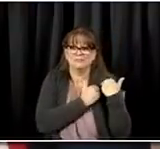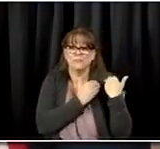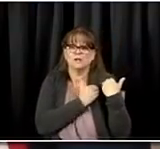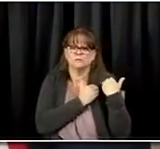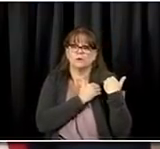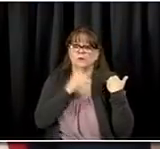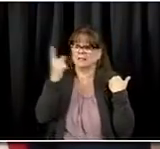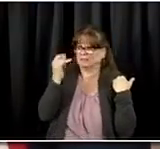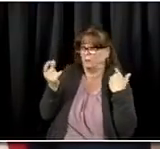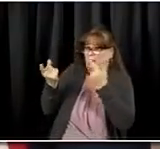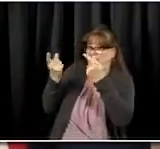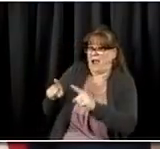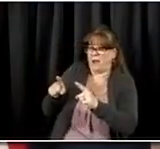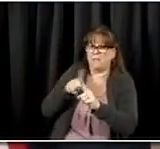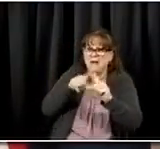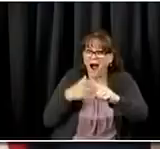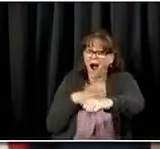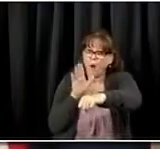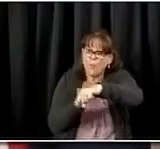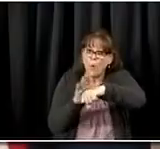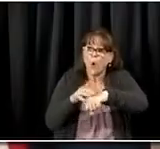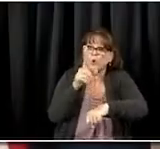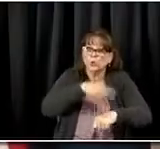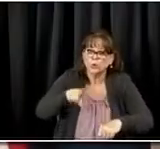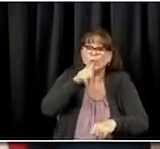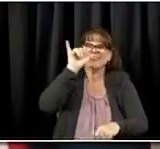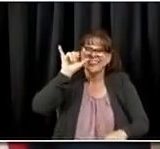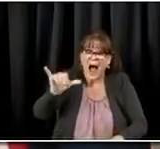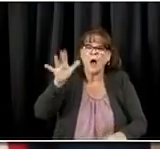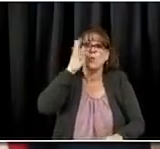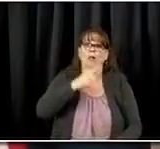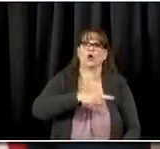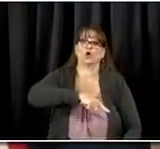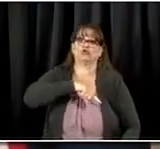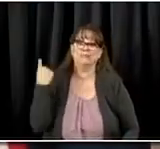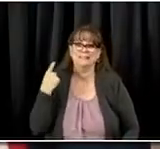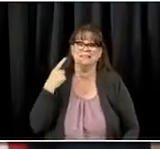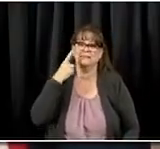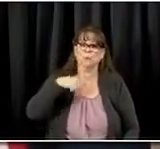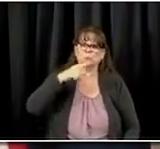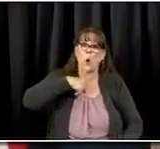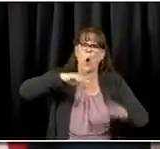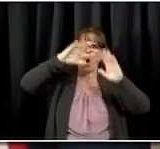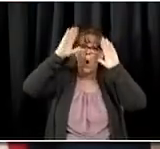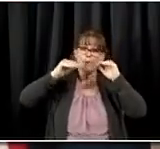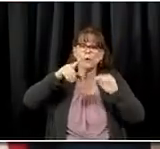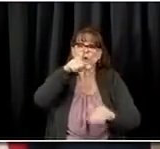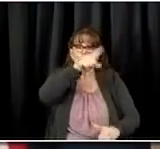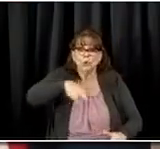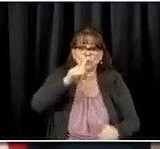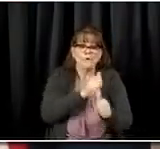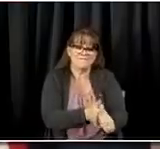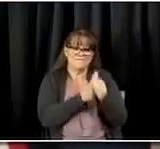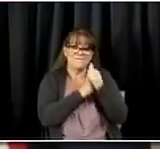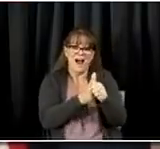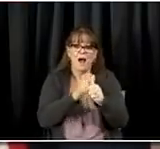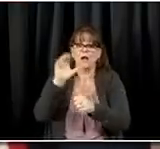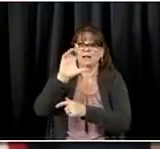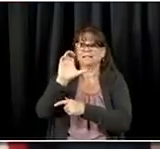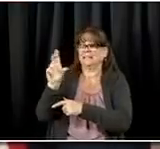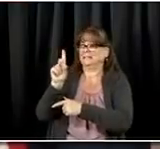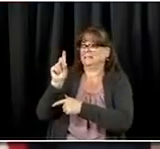what those risks are, in hopefully taking the advice of the CDC, of us, of health professionals, of